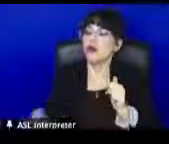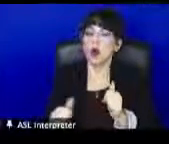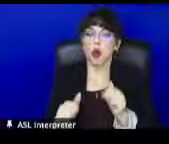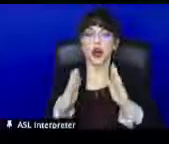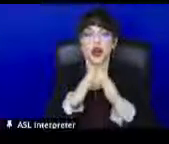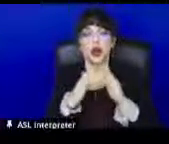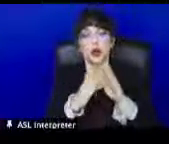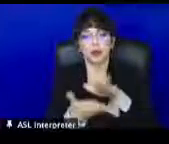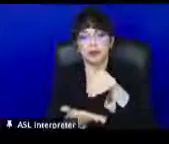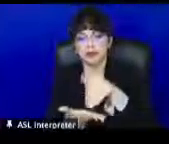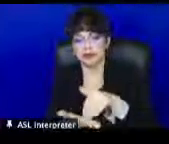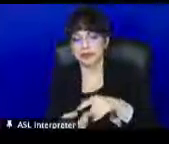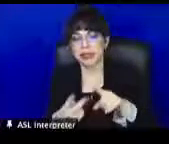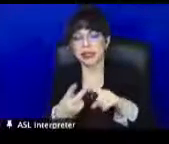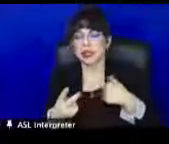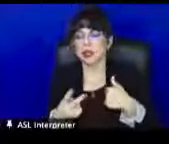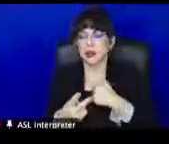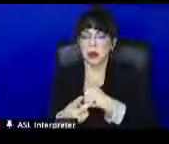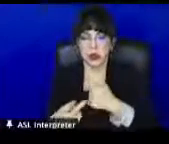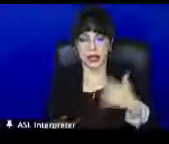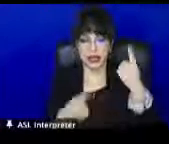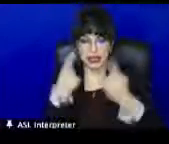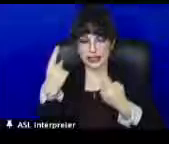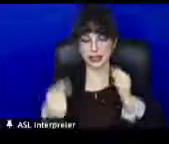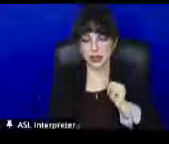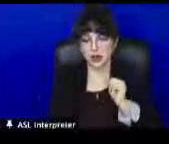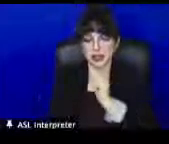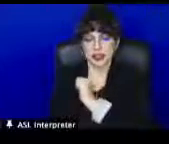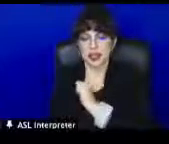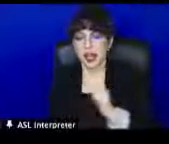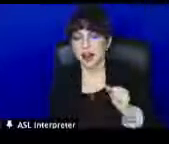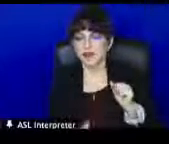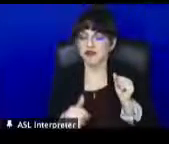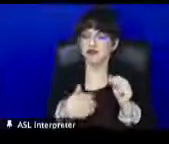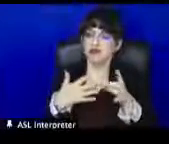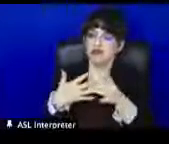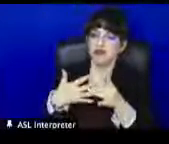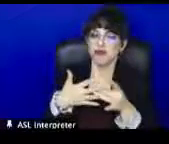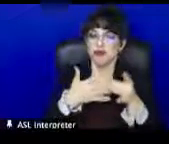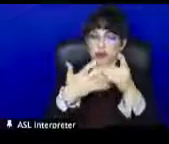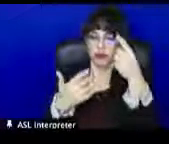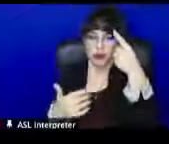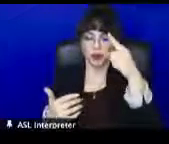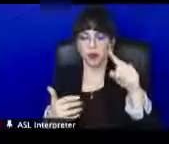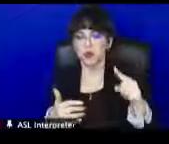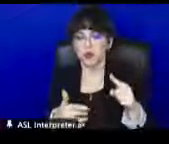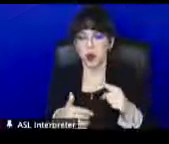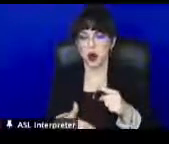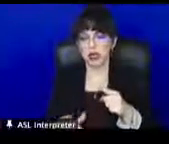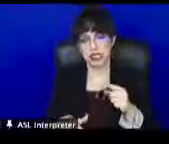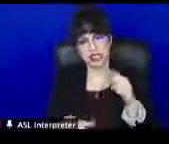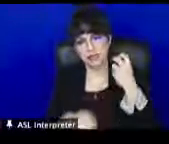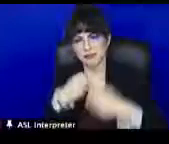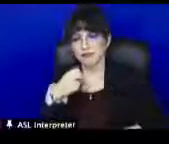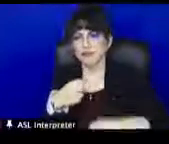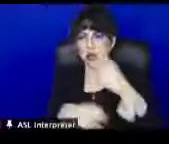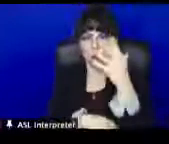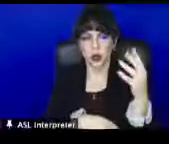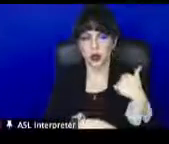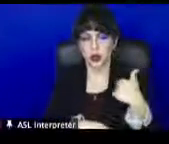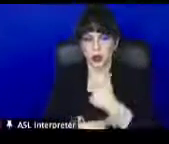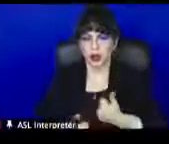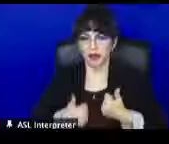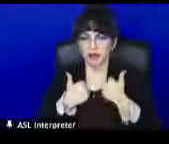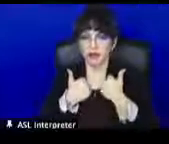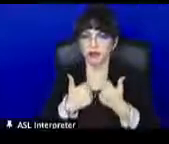centers, and many of us consider ourselves stewards of the rugged wilderness we inhabit.